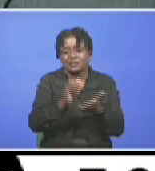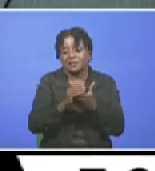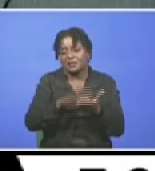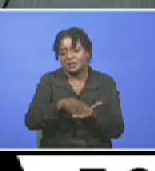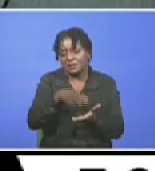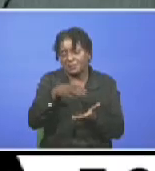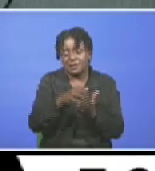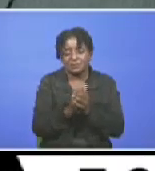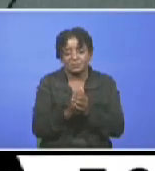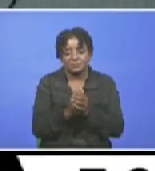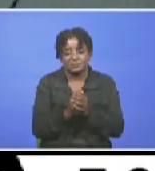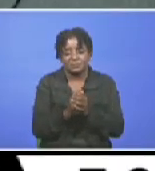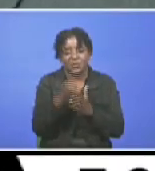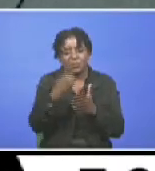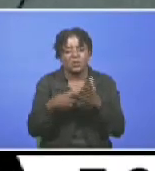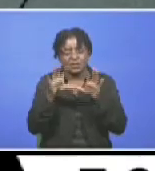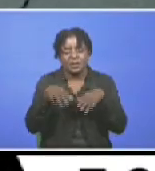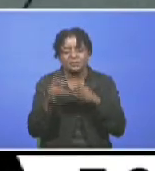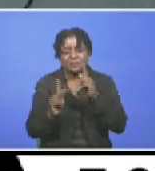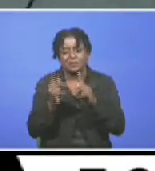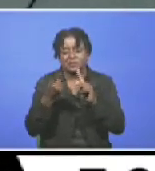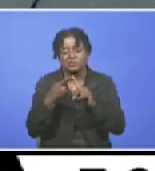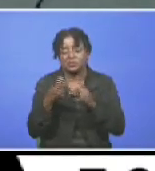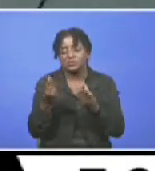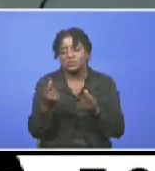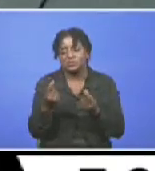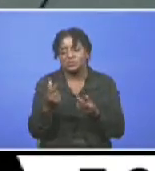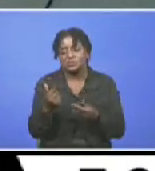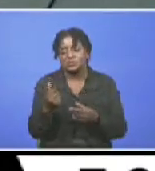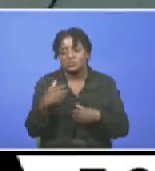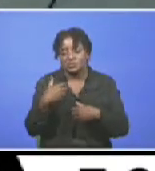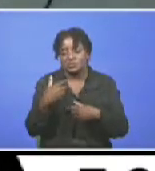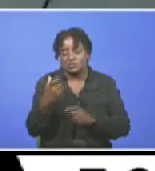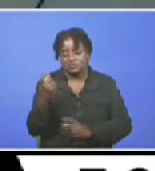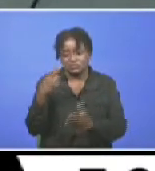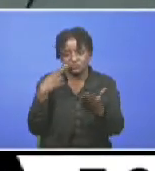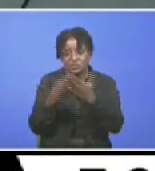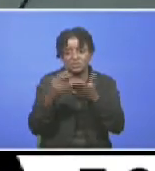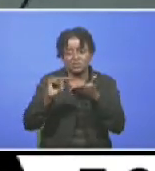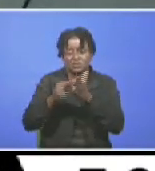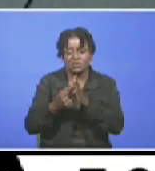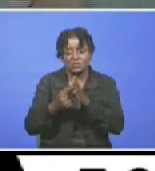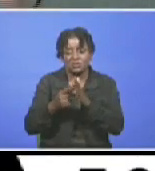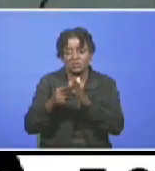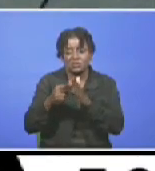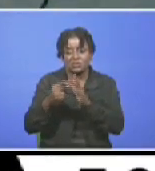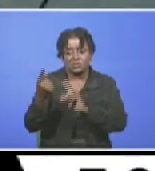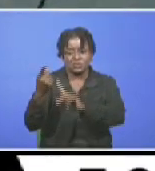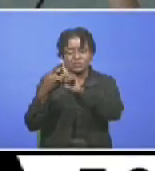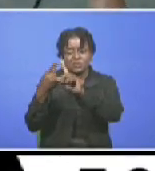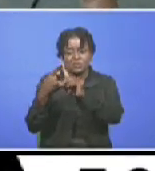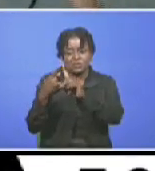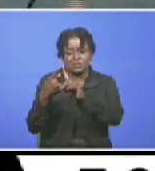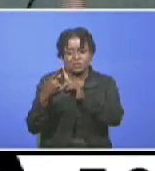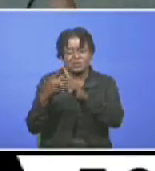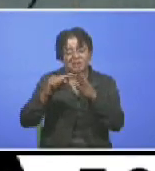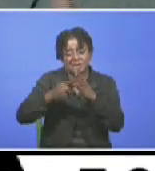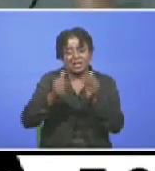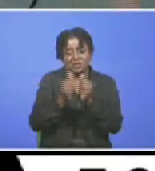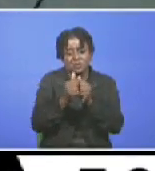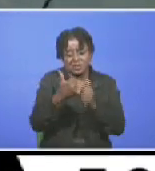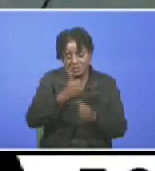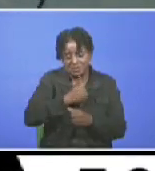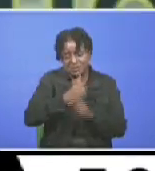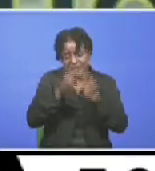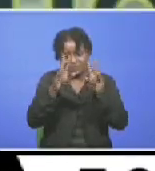individuals do then to supplement those needs or those goals? Well, again, it really starts with the self-assessment and identifying what you need to do in terms